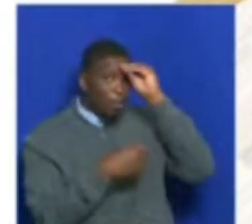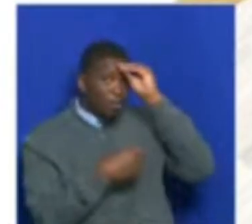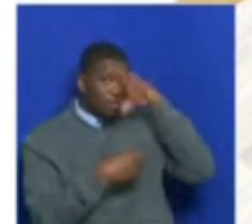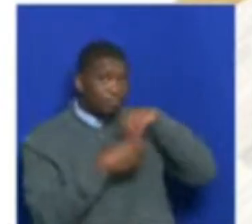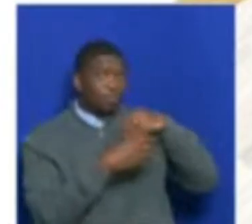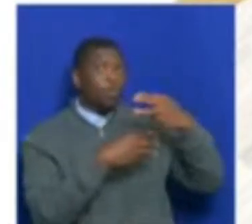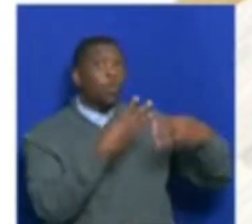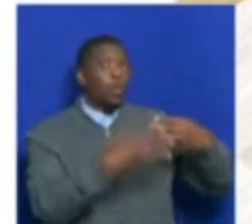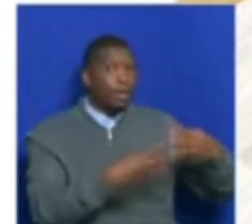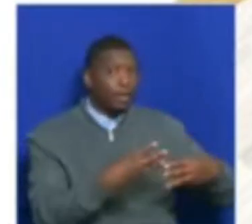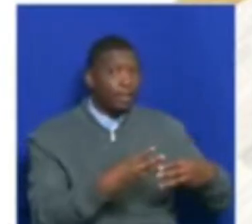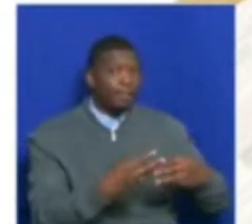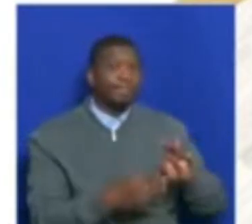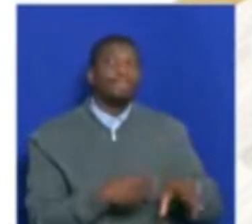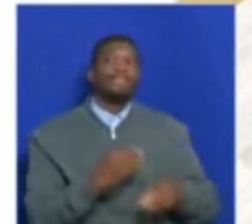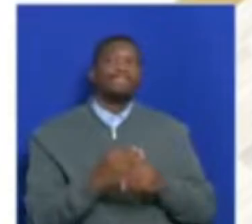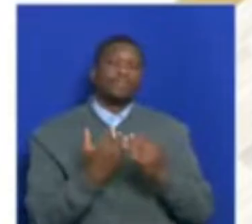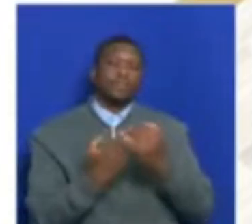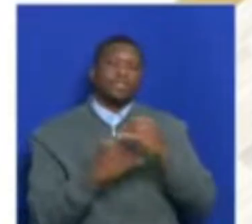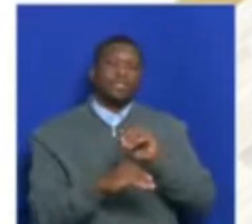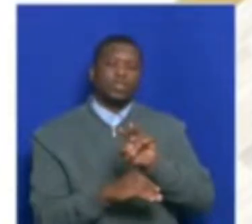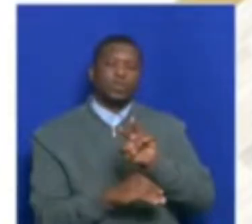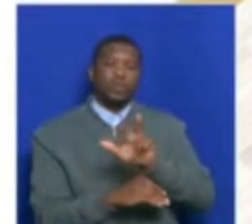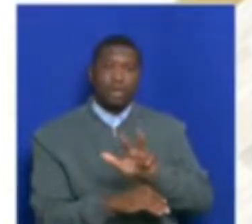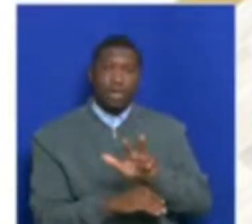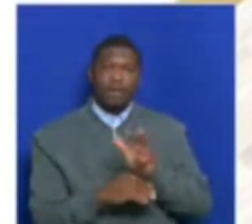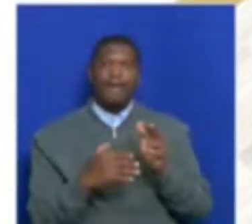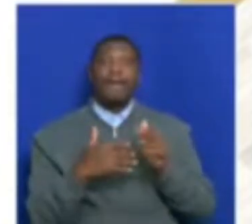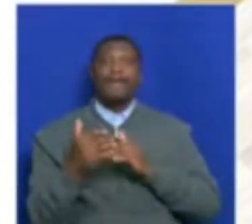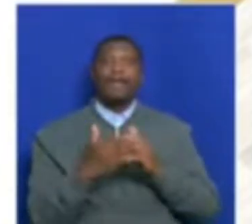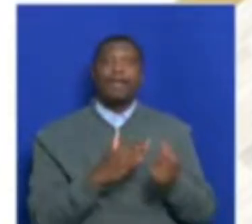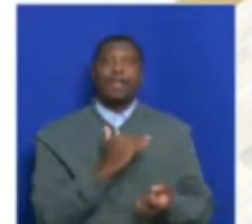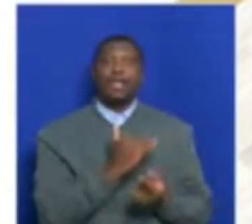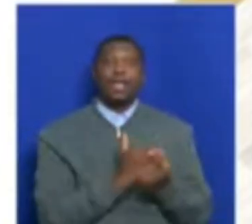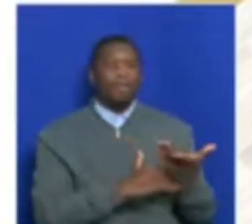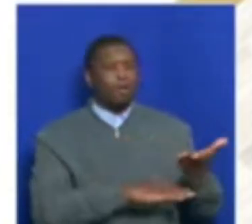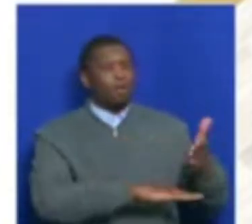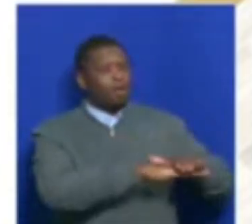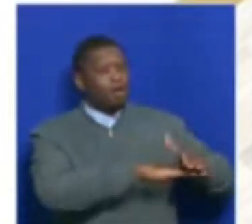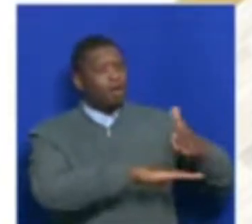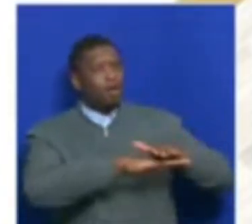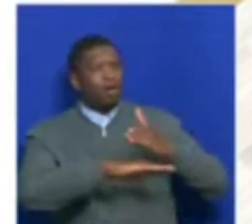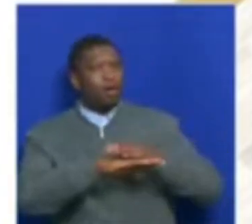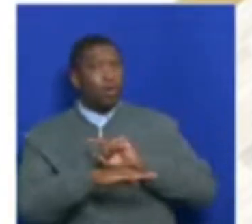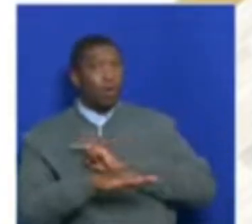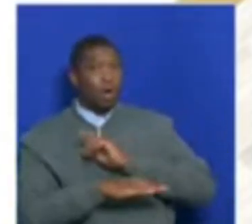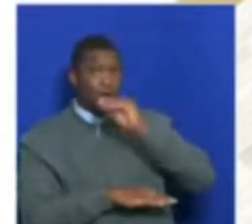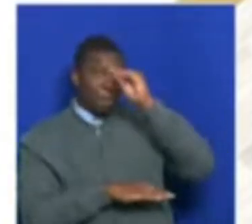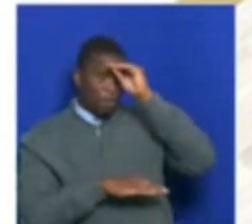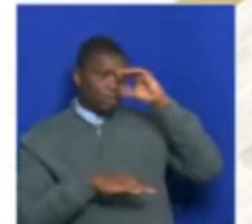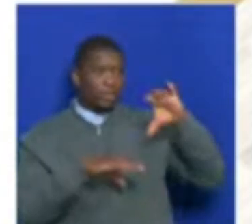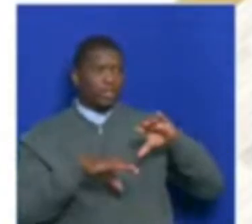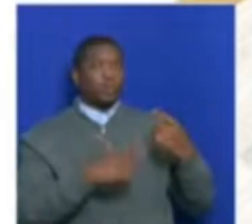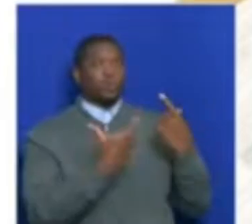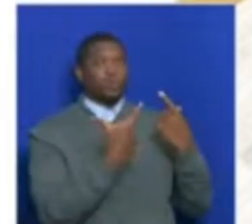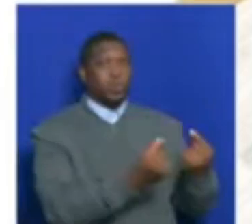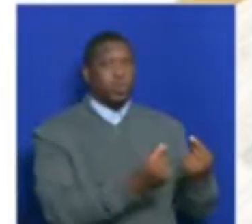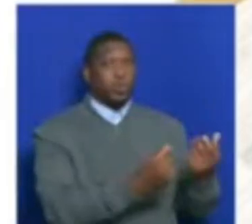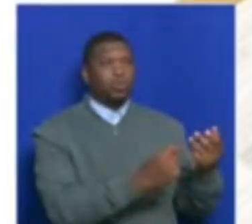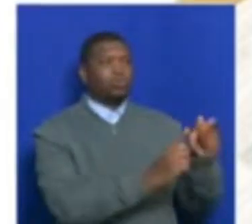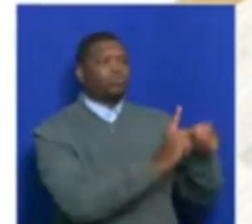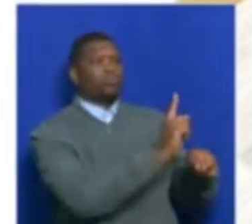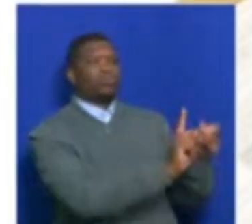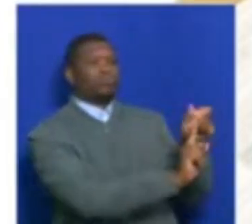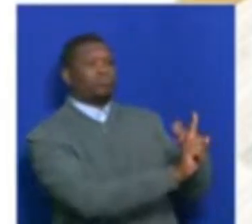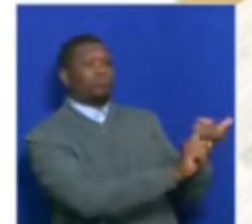28(1)(b) is any deaths as a result of police action. Section 28(1)(c),